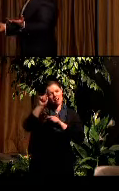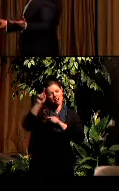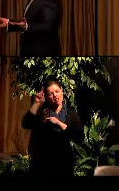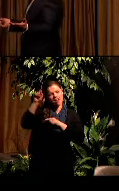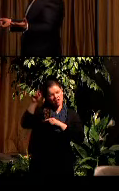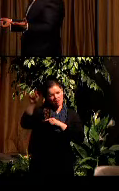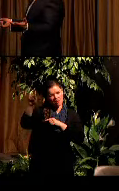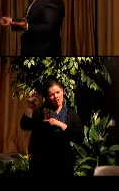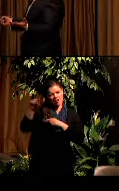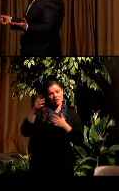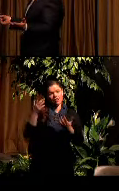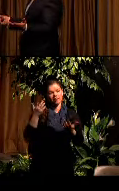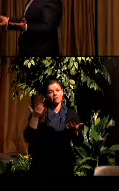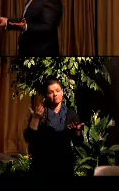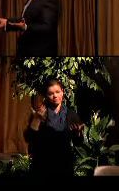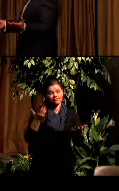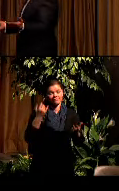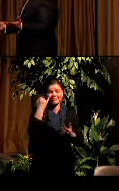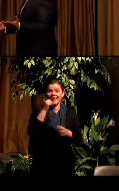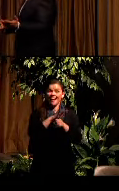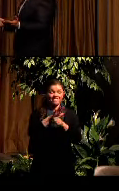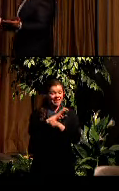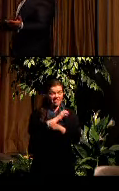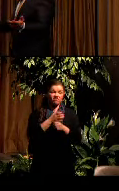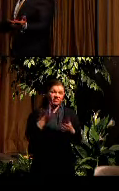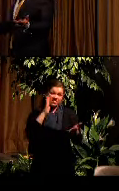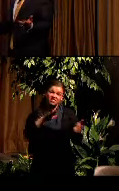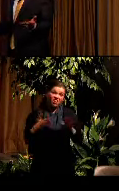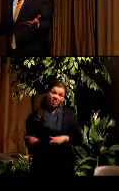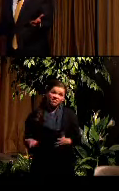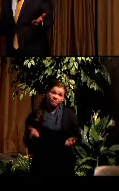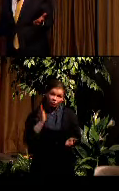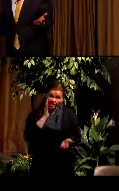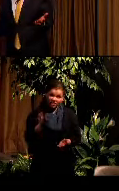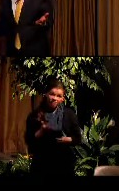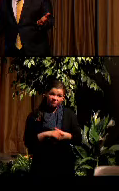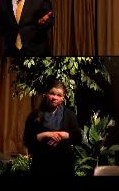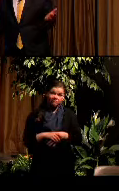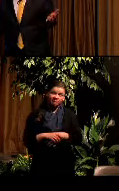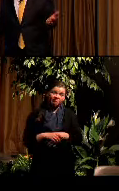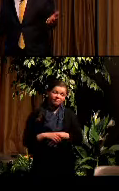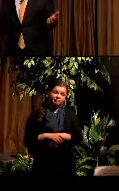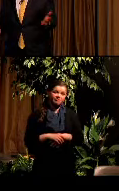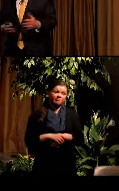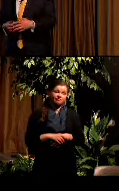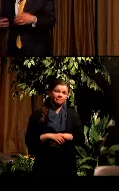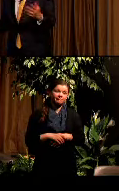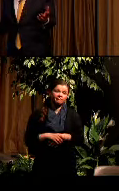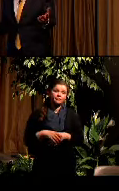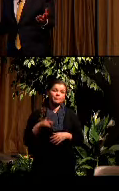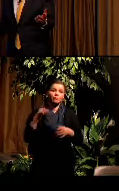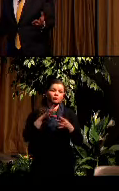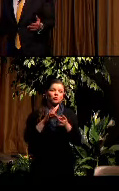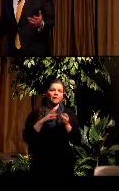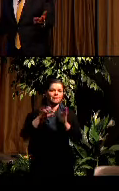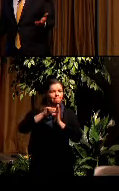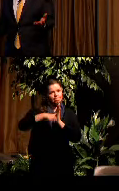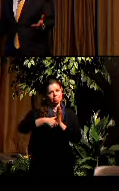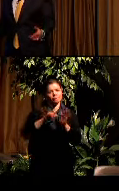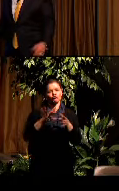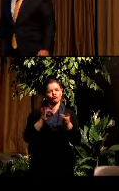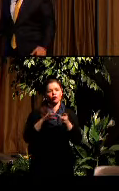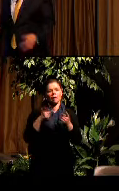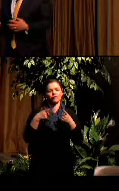journey. In fact, this red knot story is a story that we're going to really highlight in the birdhouse through one of our shorebird exhibits. It's a